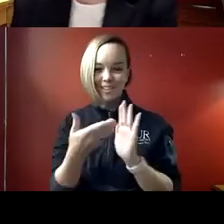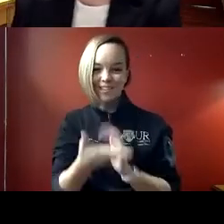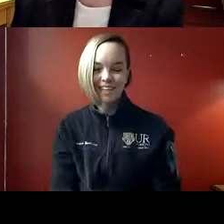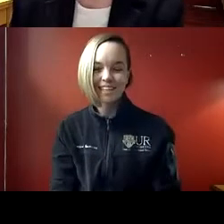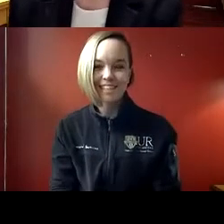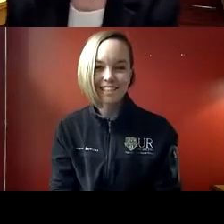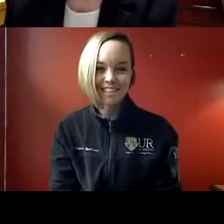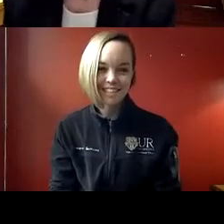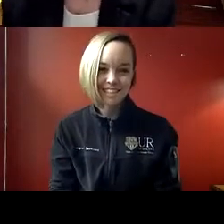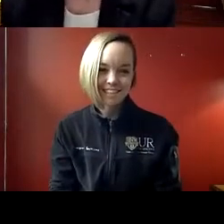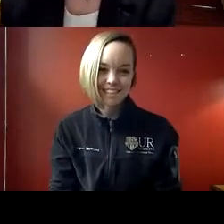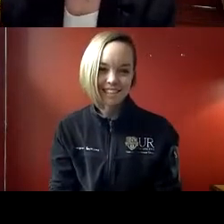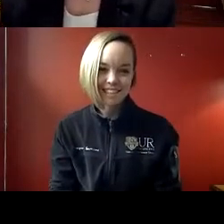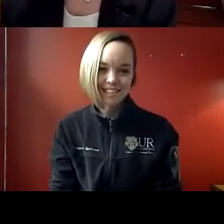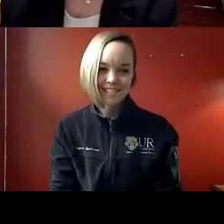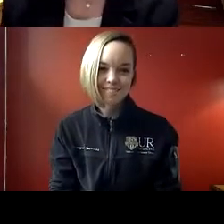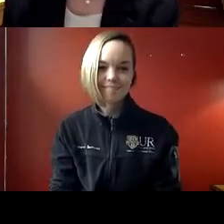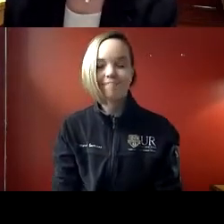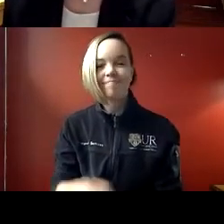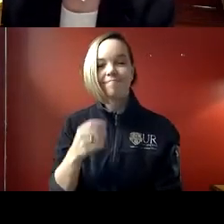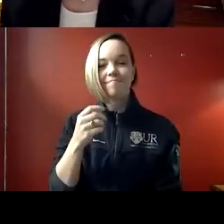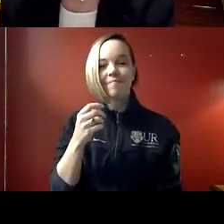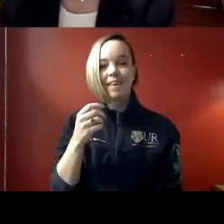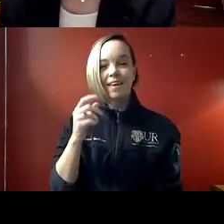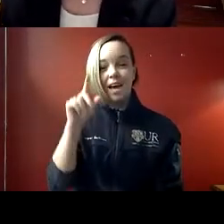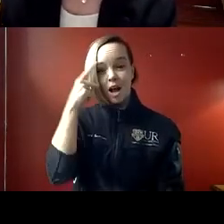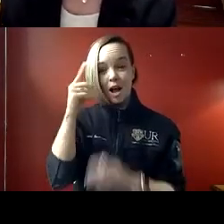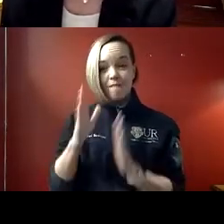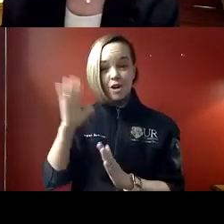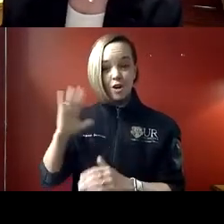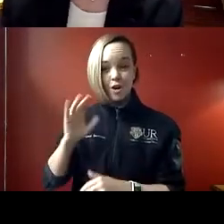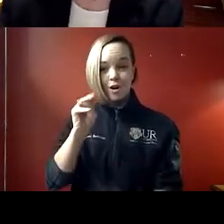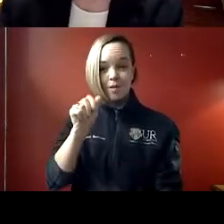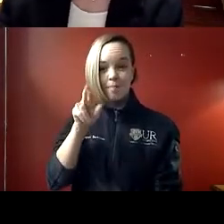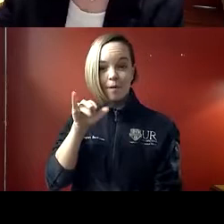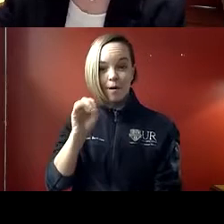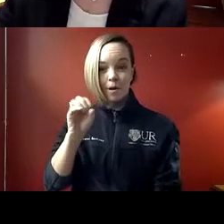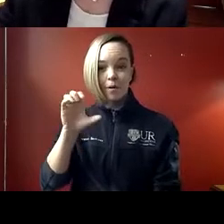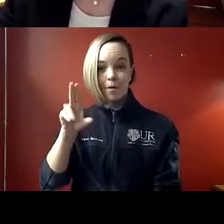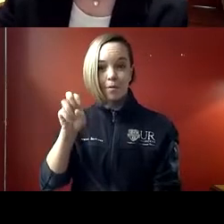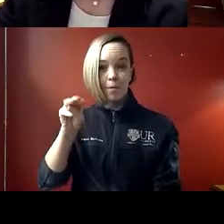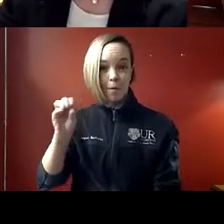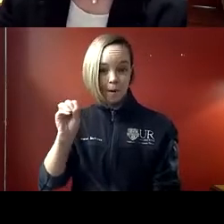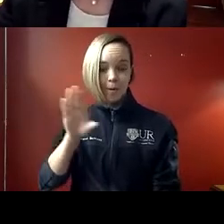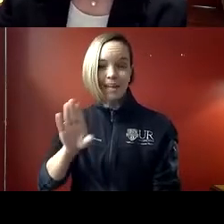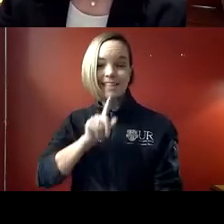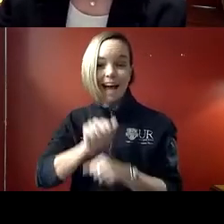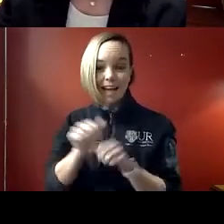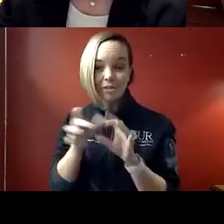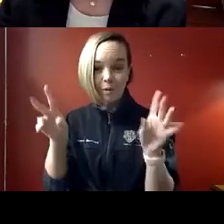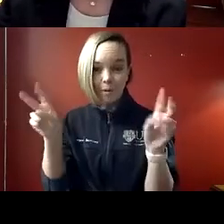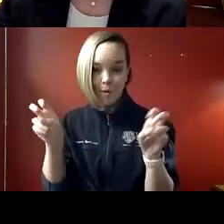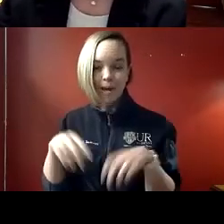What Mario Cuomo actually said is, I've